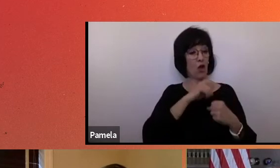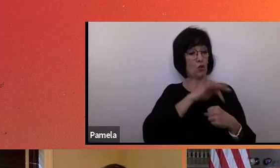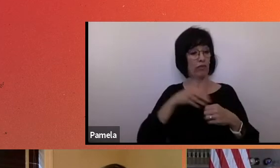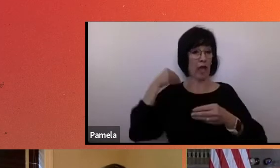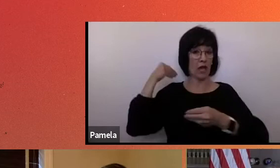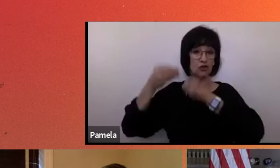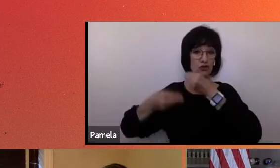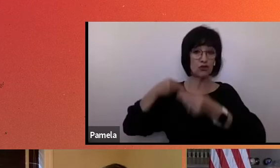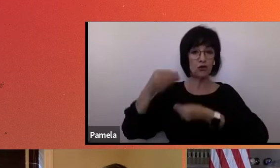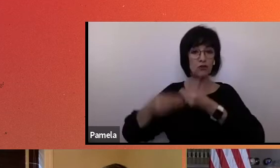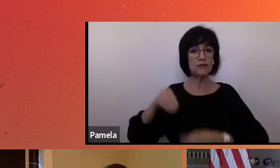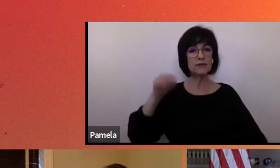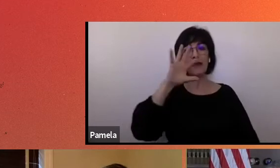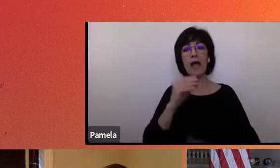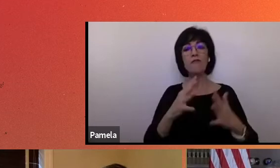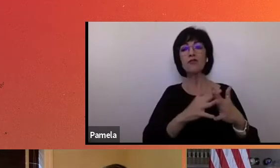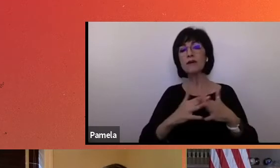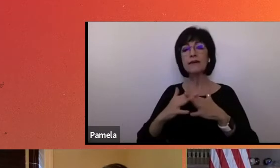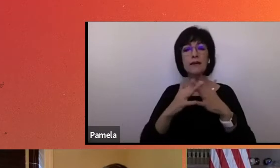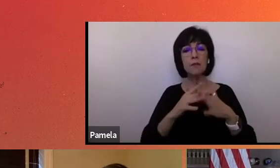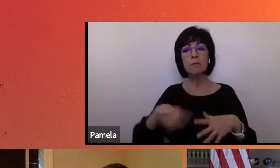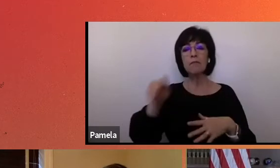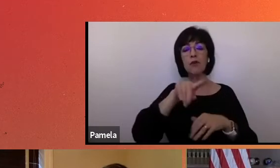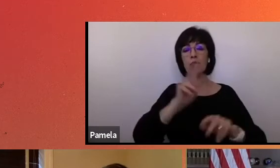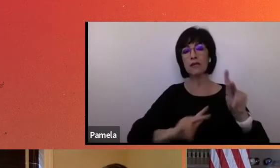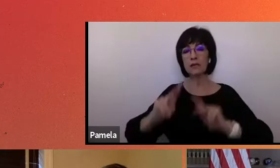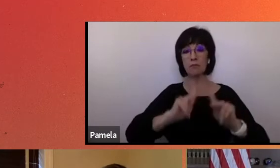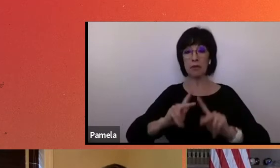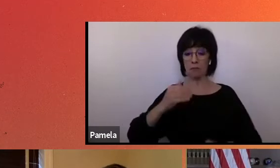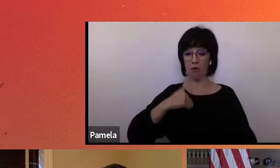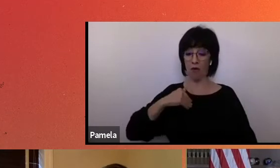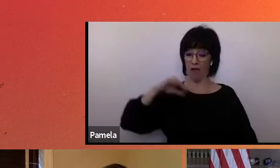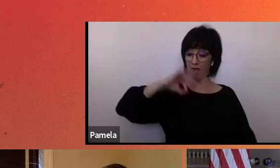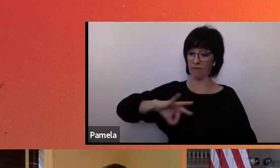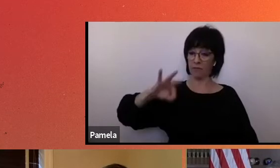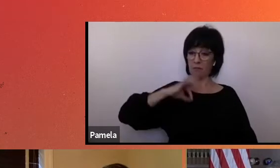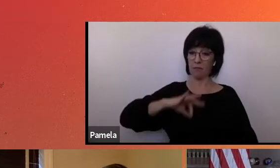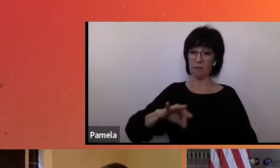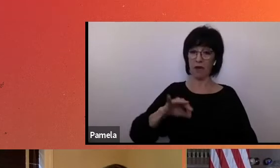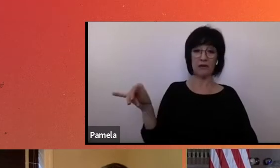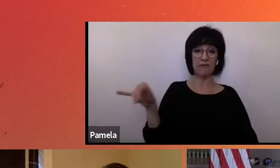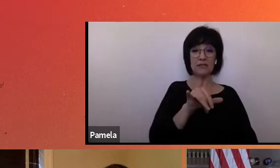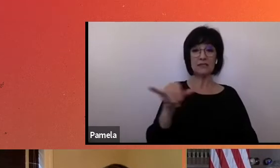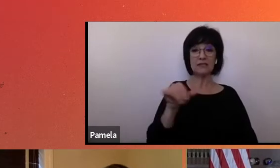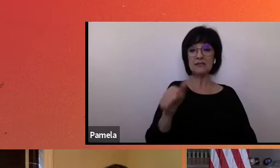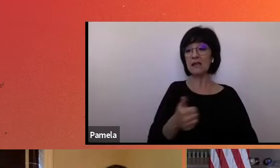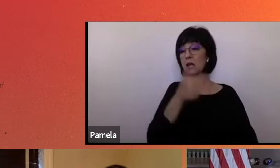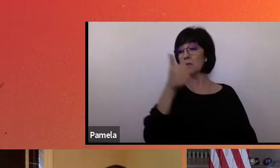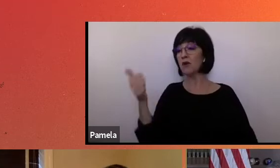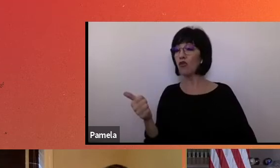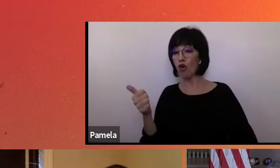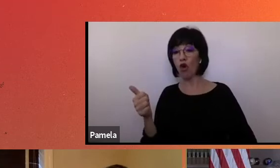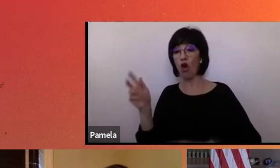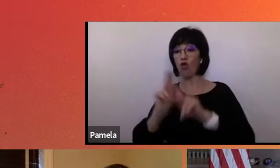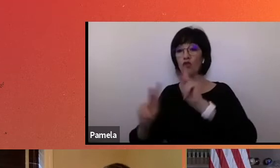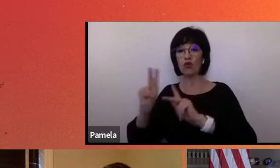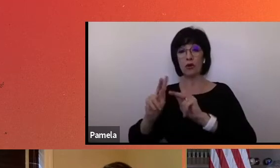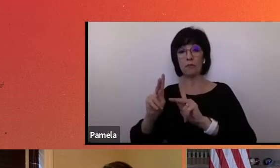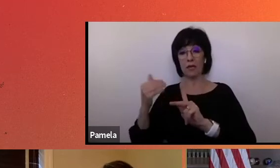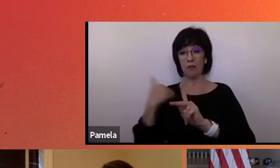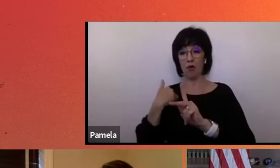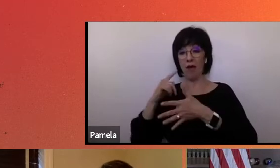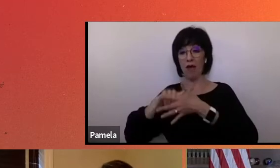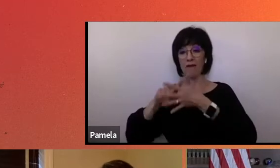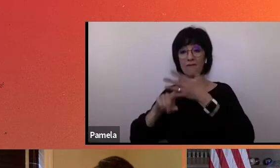African Americans haven't had the advantages that many others in the American body politic have. So